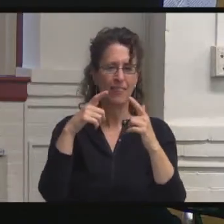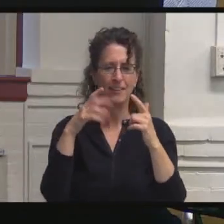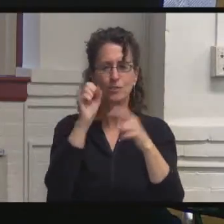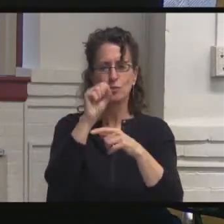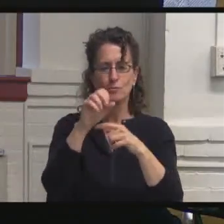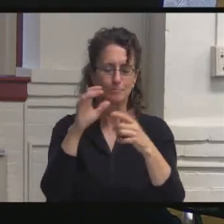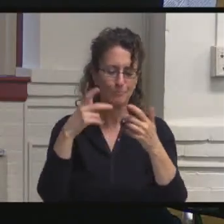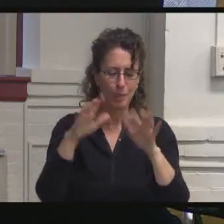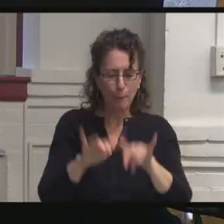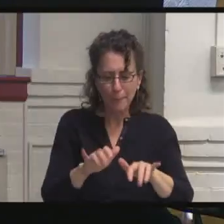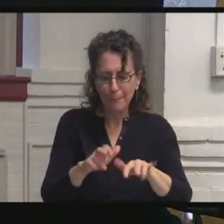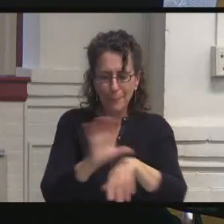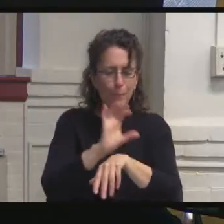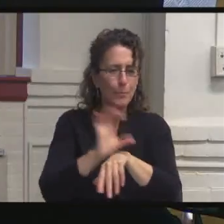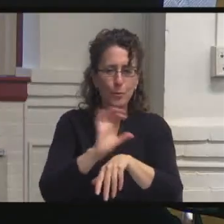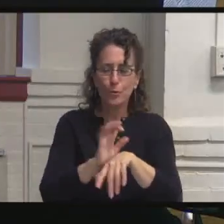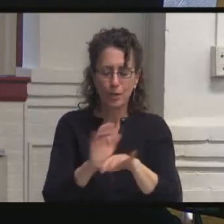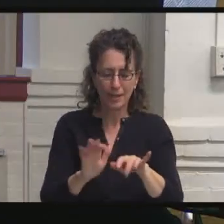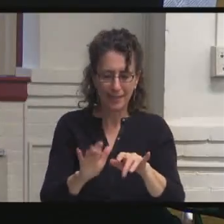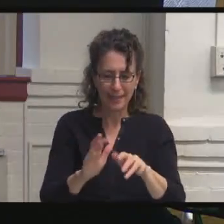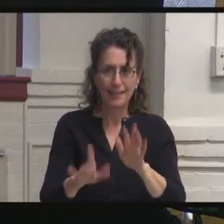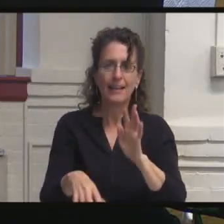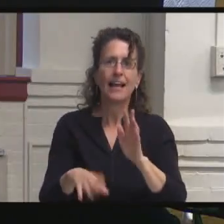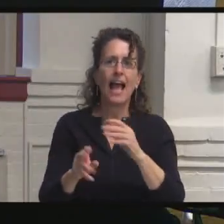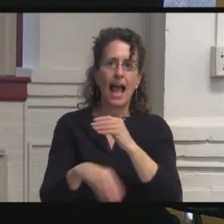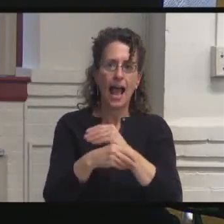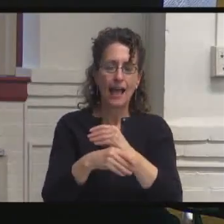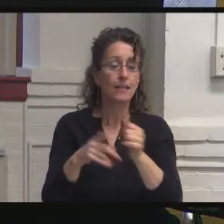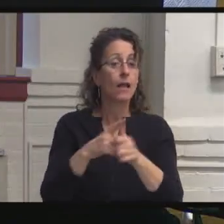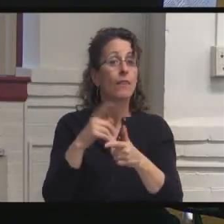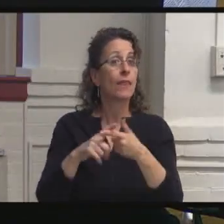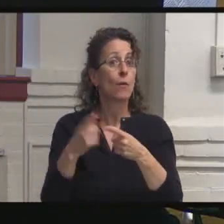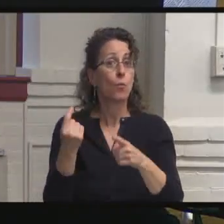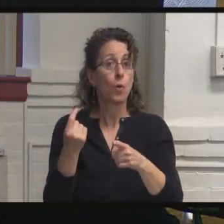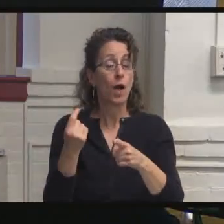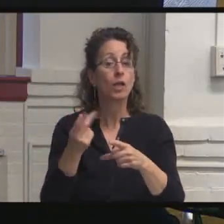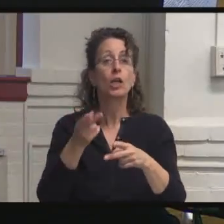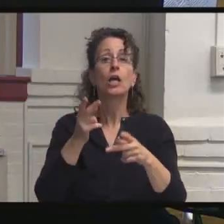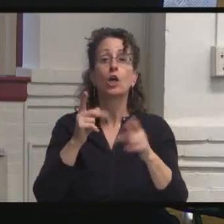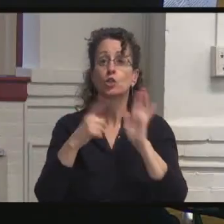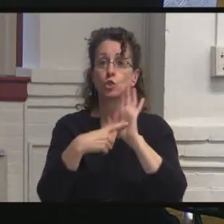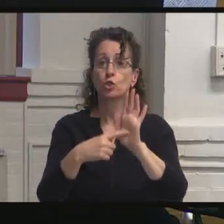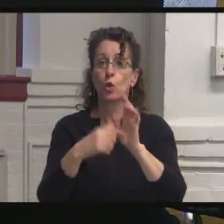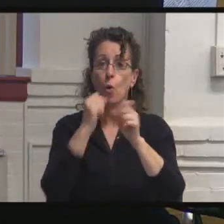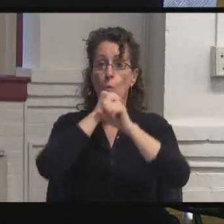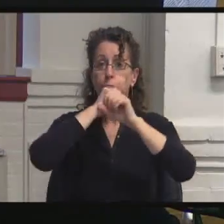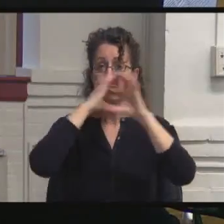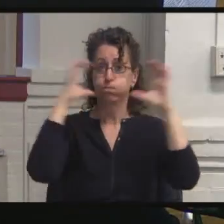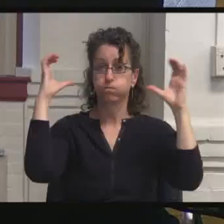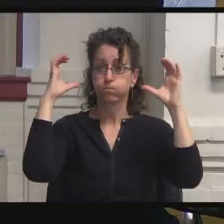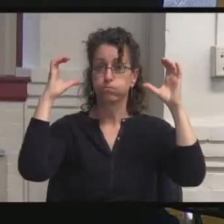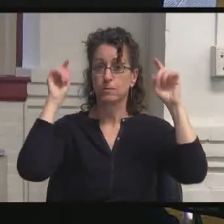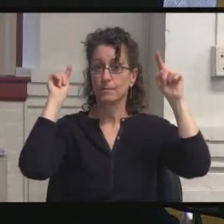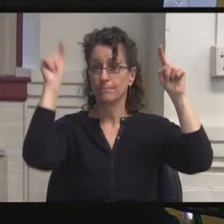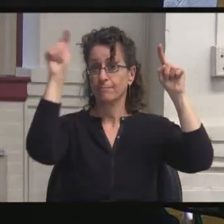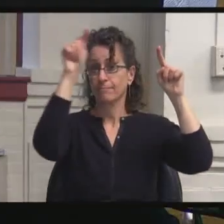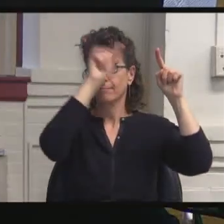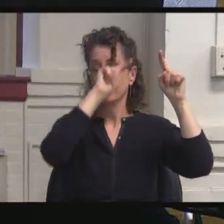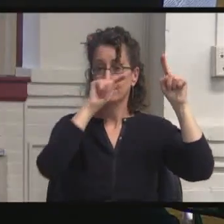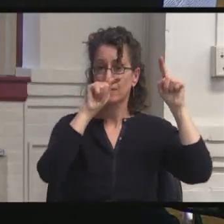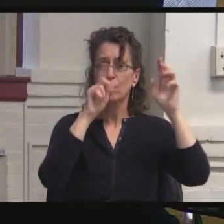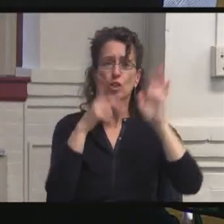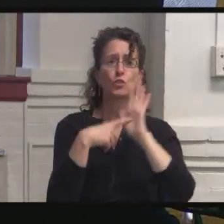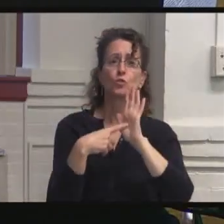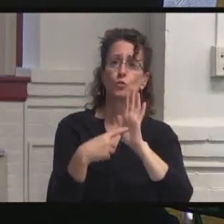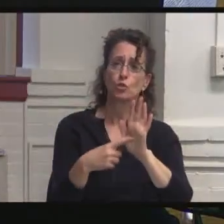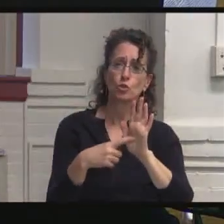balloons on a day back in July, late July, indicating how or and where you would see